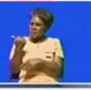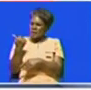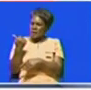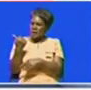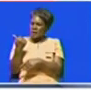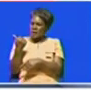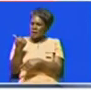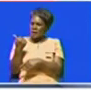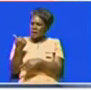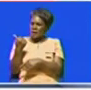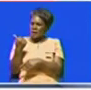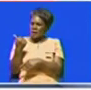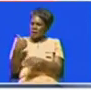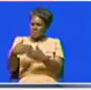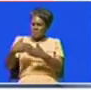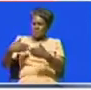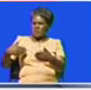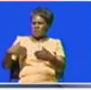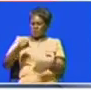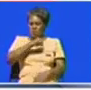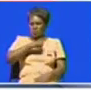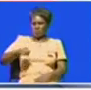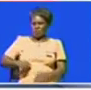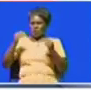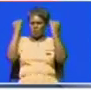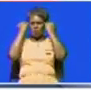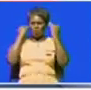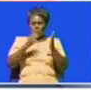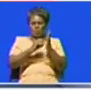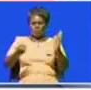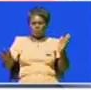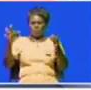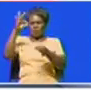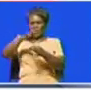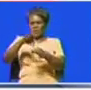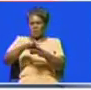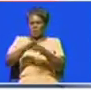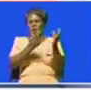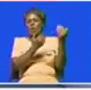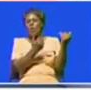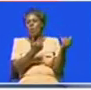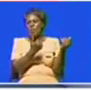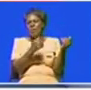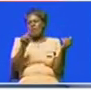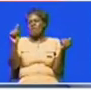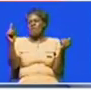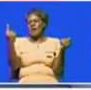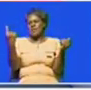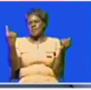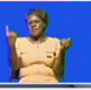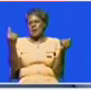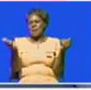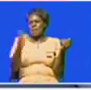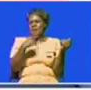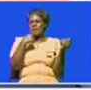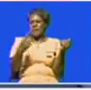got, and you know what? Before the Supreme Court nullified those elections, you would hope that first they would come back